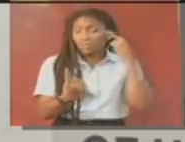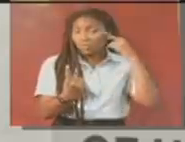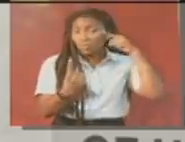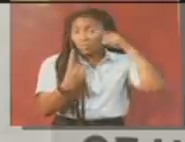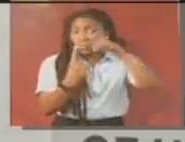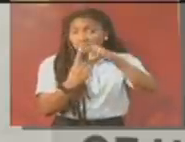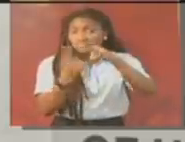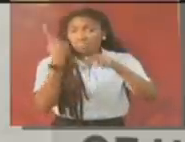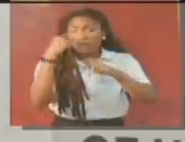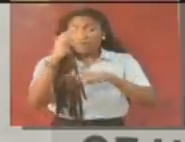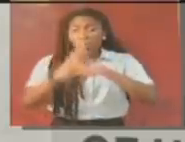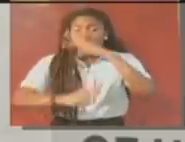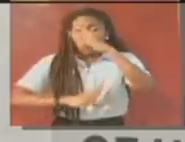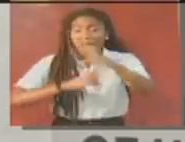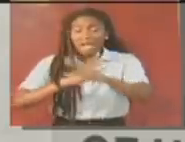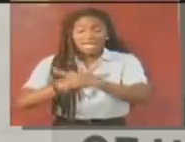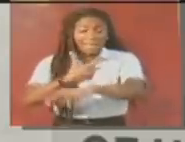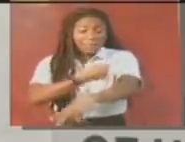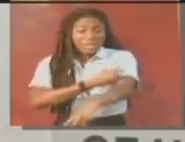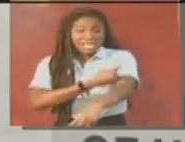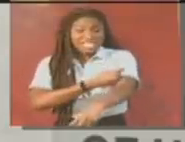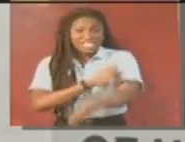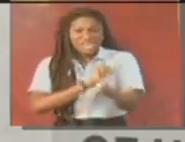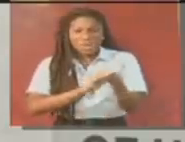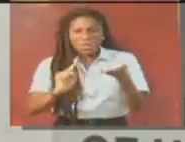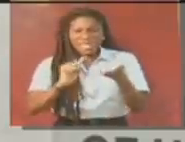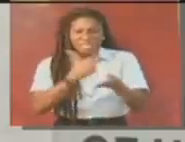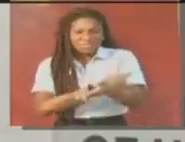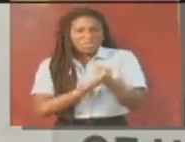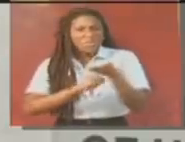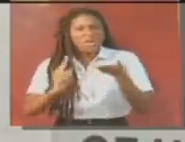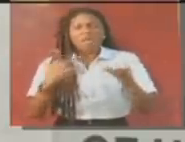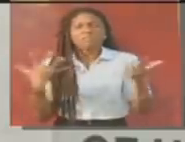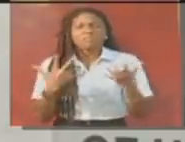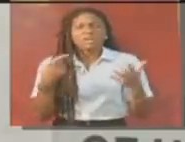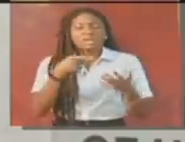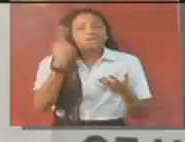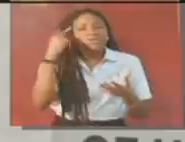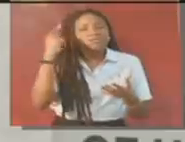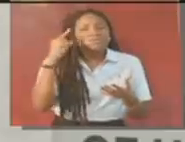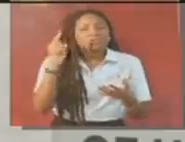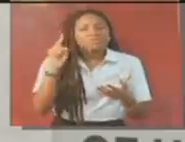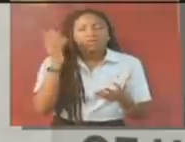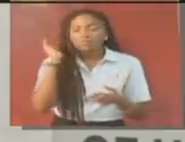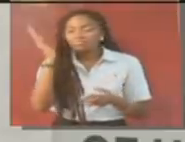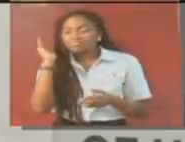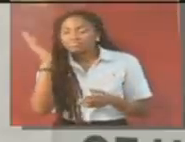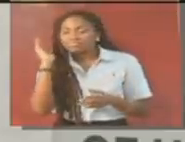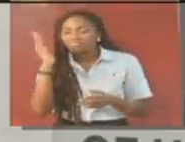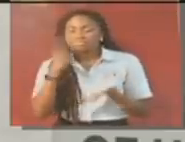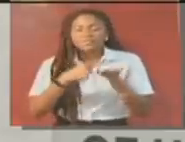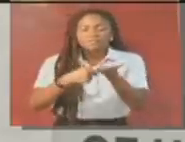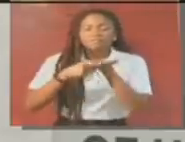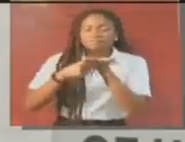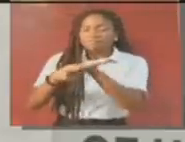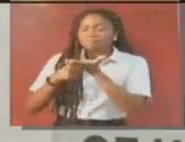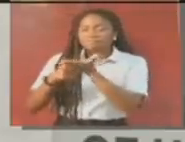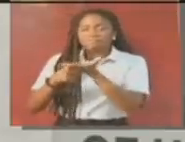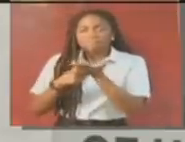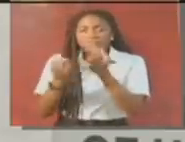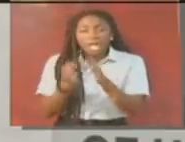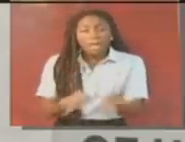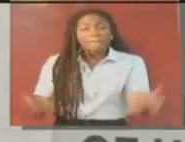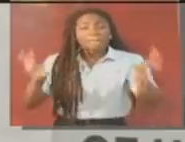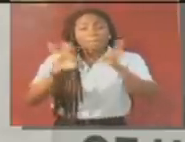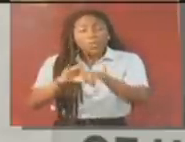Week 2021 will be to reframe the global debate on vaccines to focus on their importance, highlight the